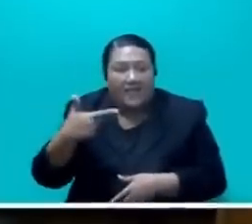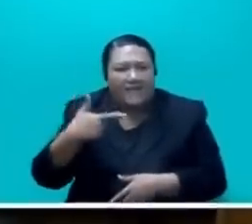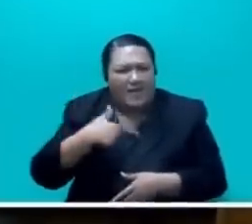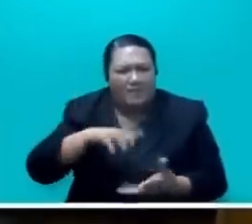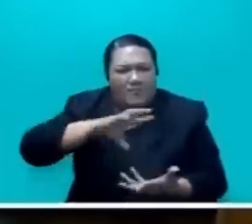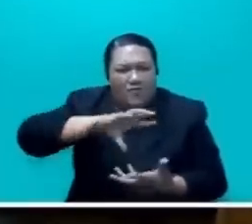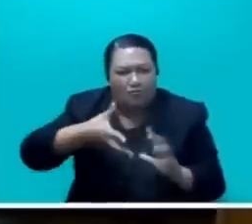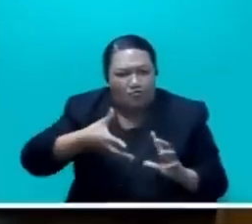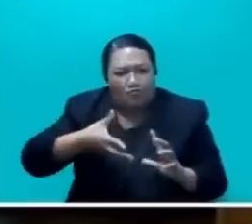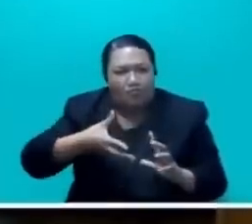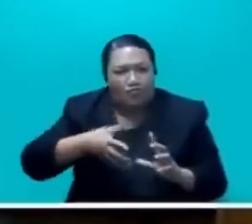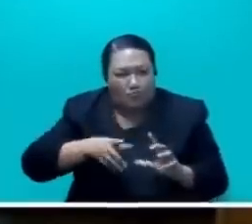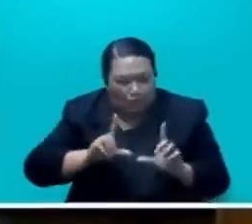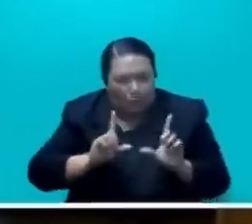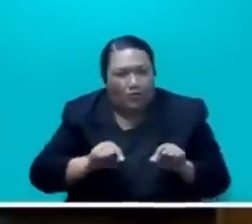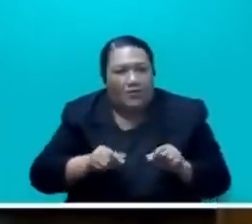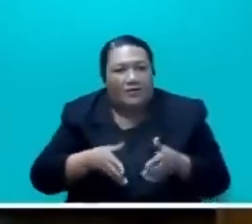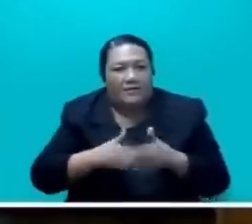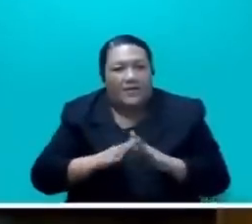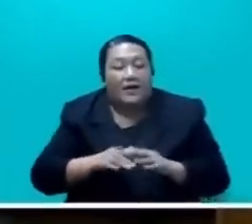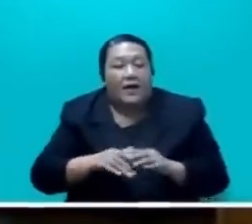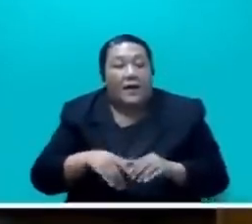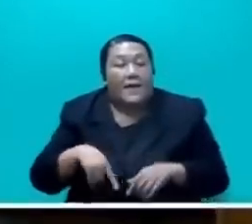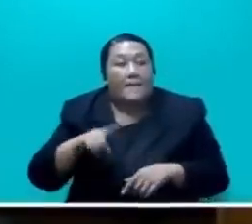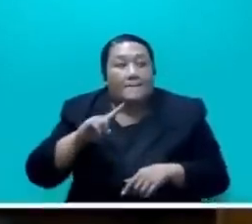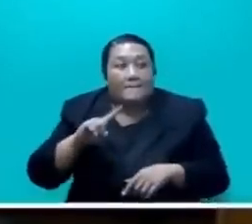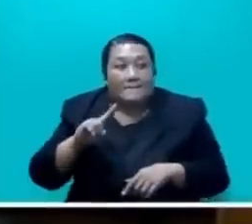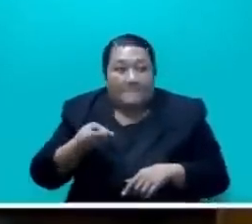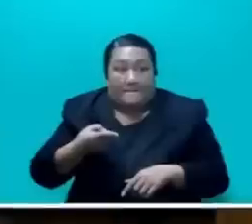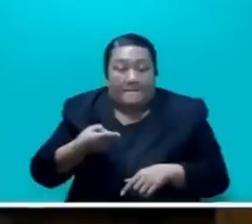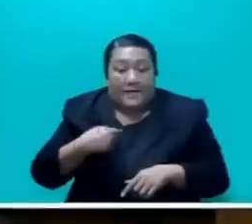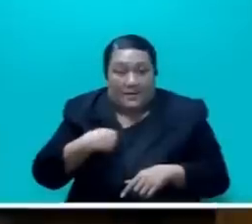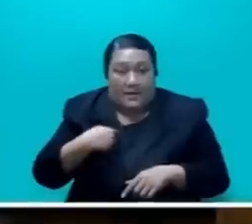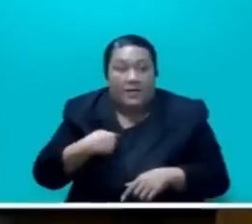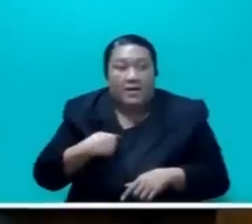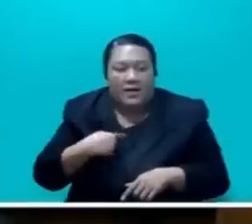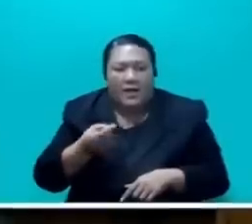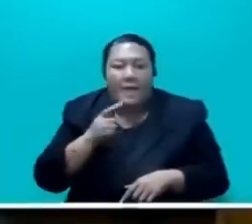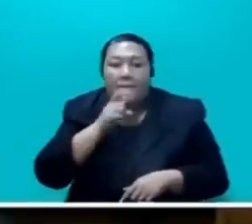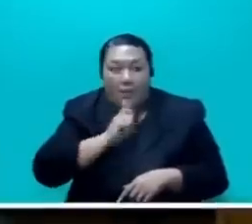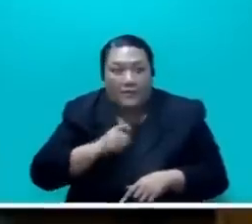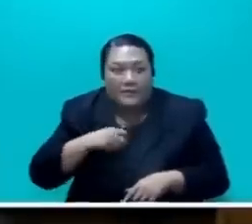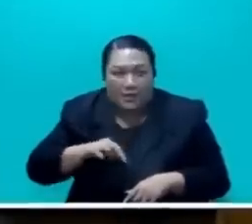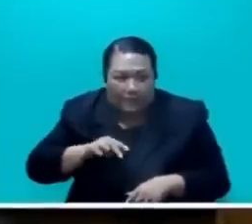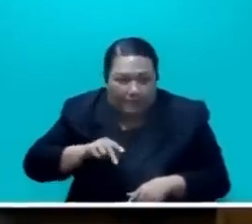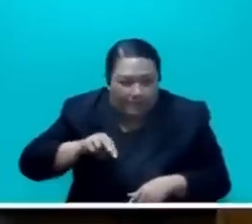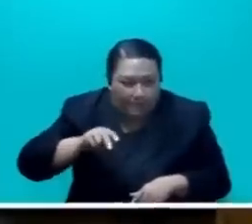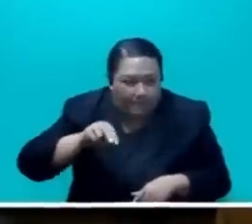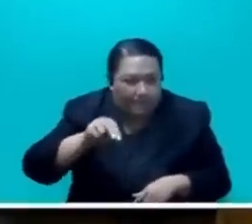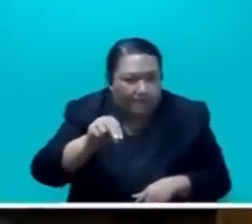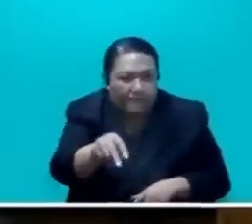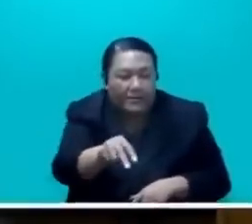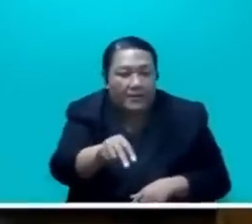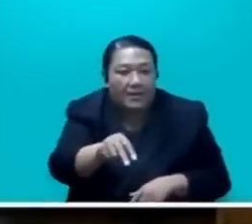And I promised them that I would go cross over from my side as the aggressor of the coup to the